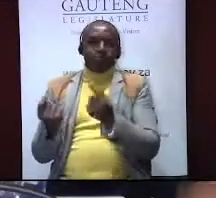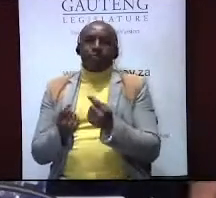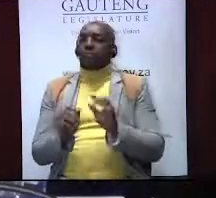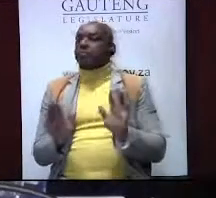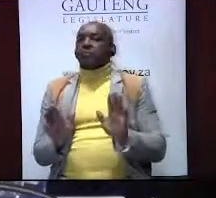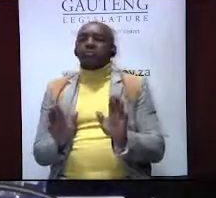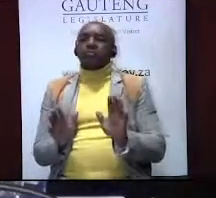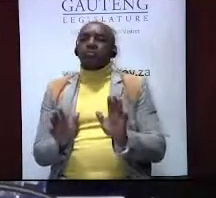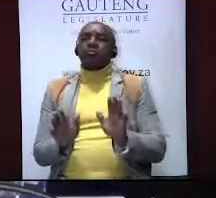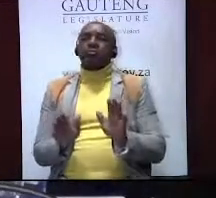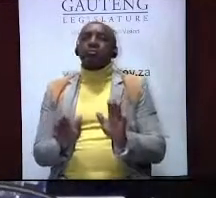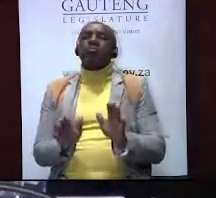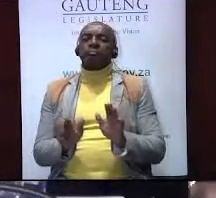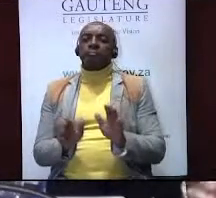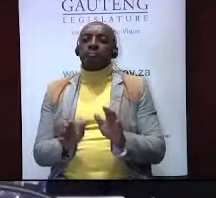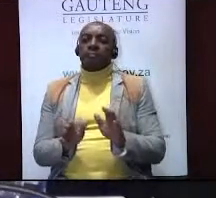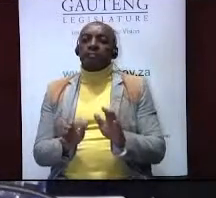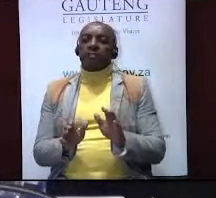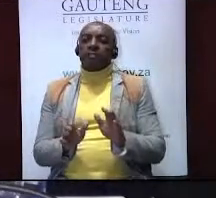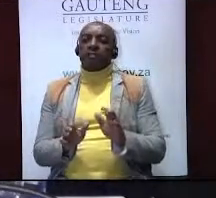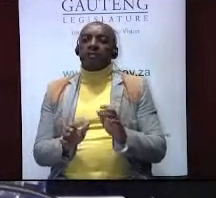Let us be